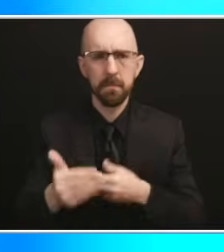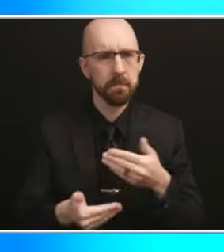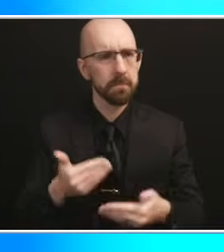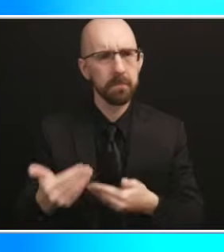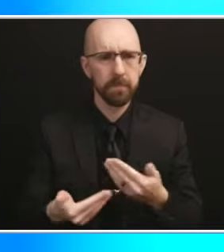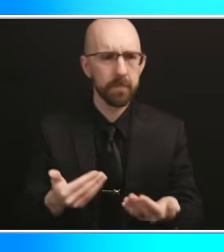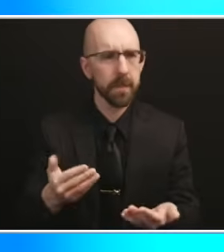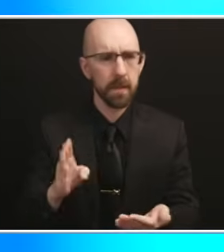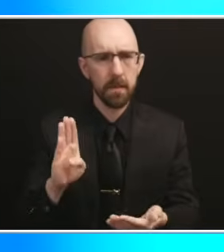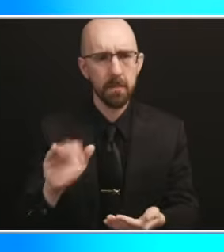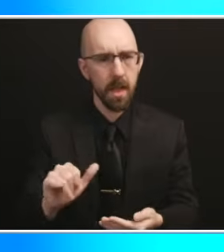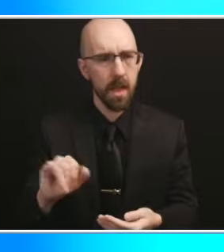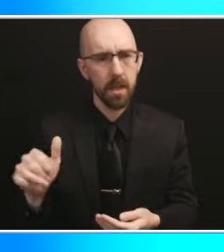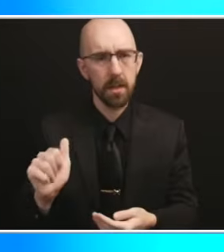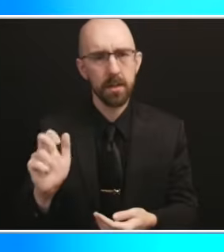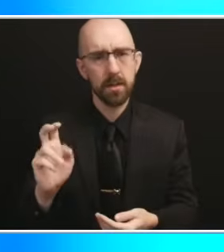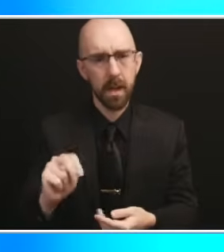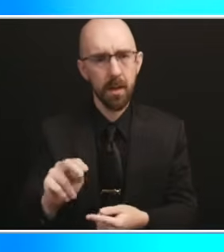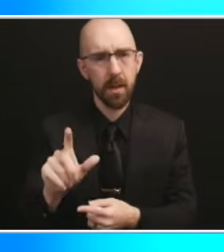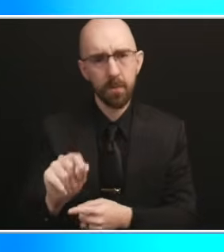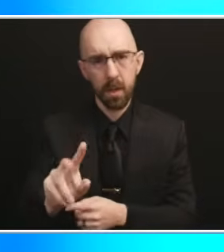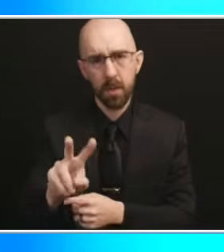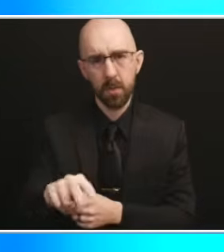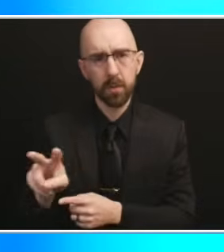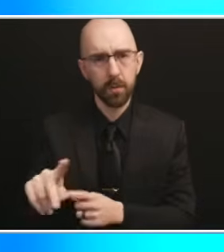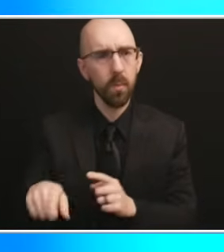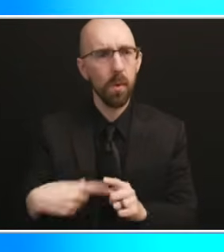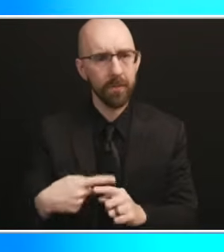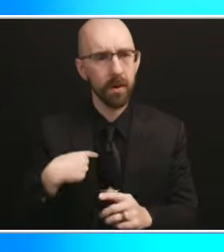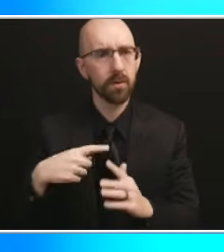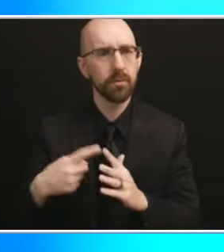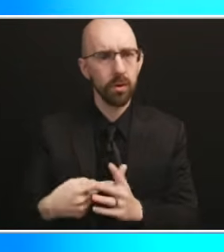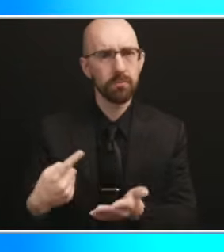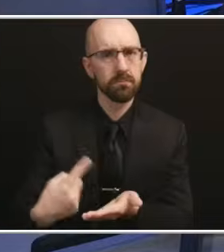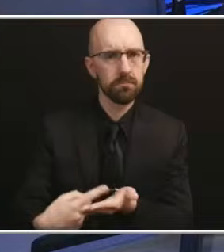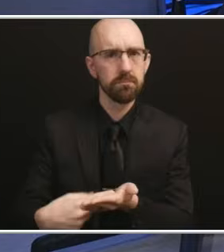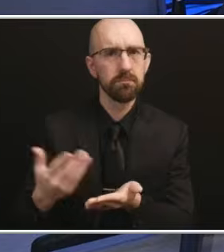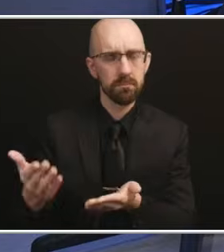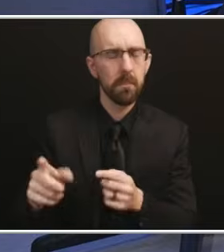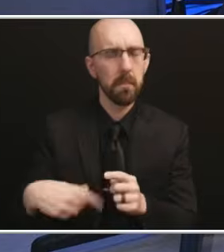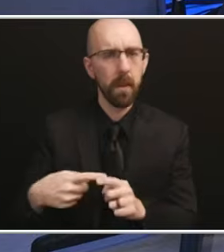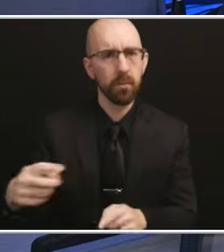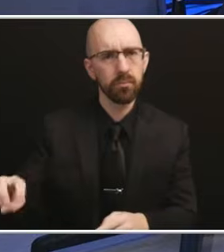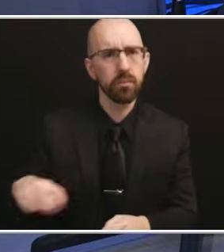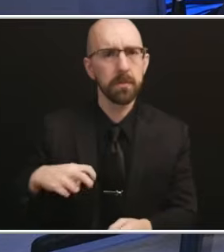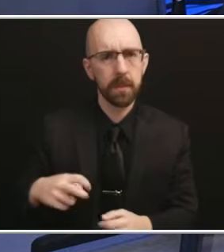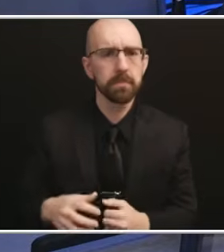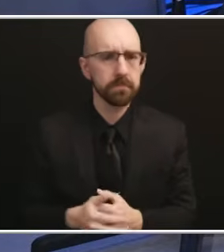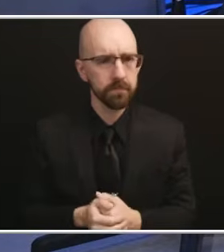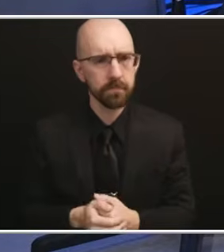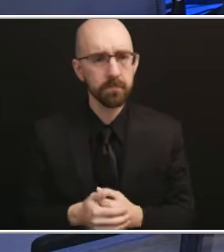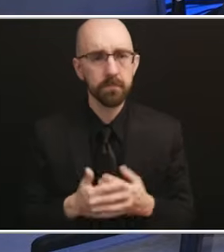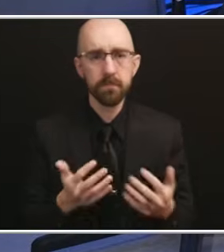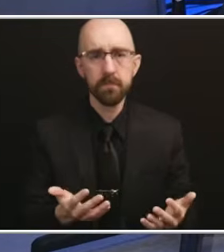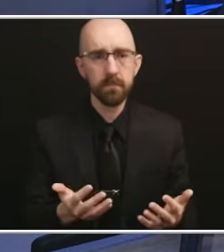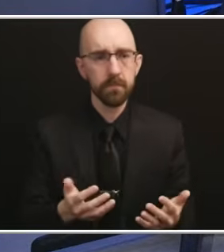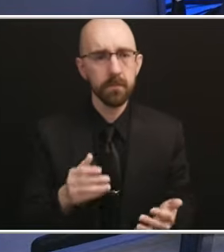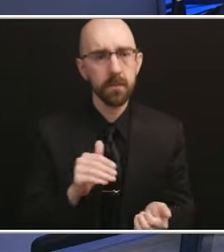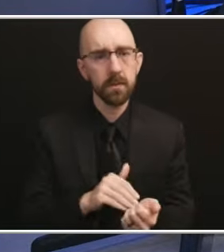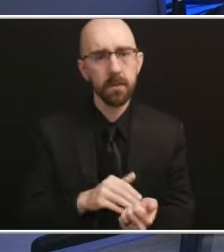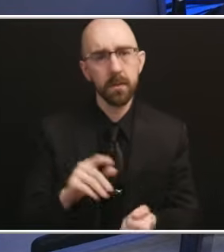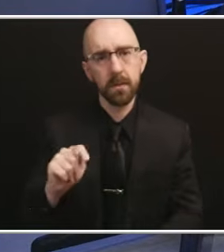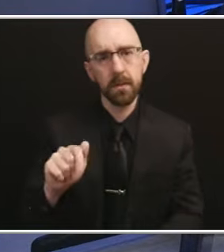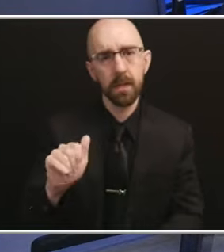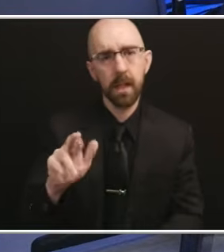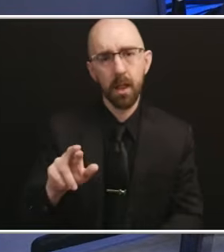by January of 22, it's when we started talking about a transplant. Okay. Well, Dr. Taylor,